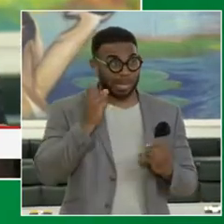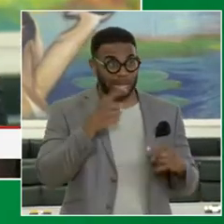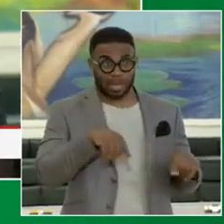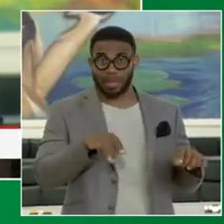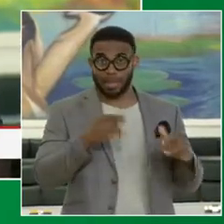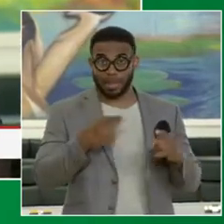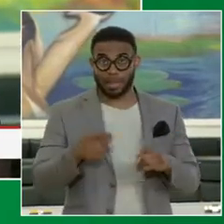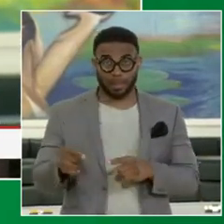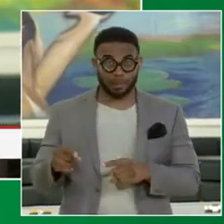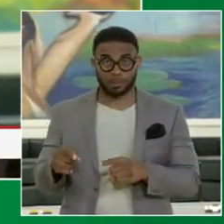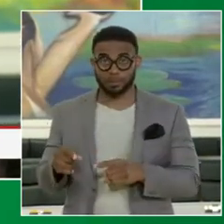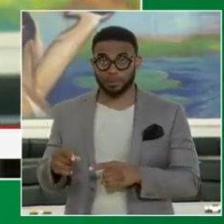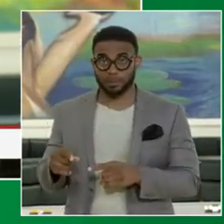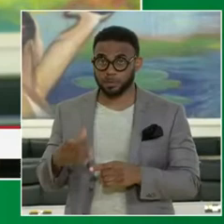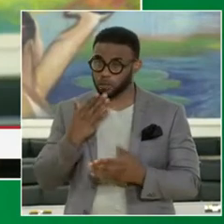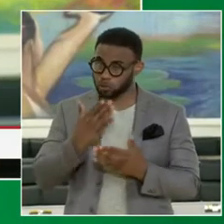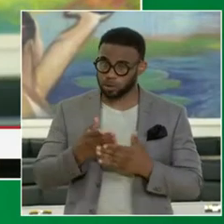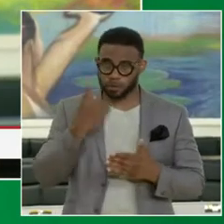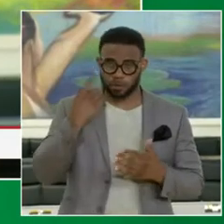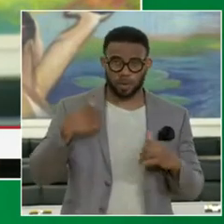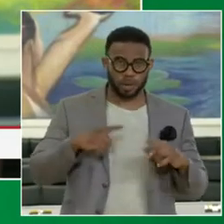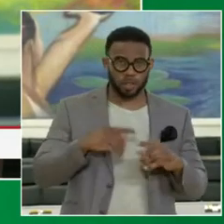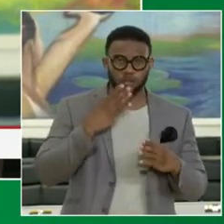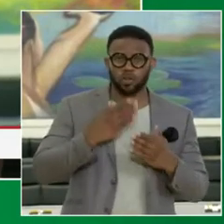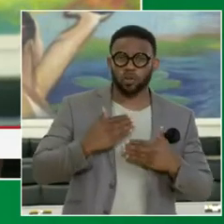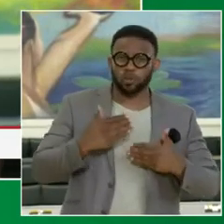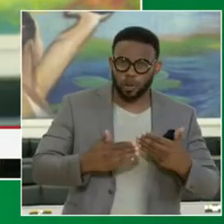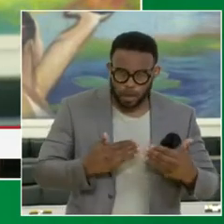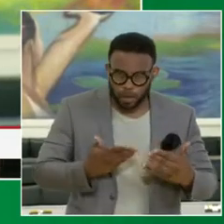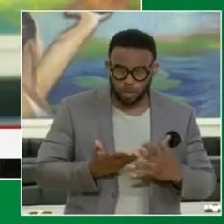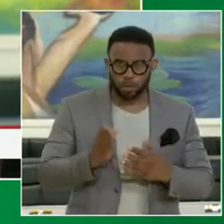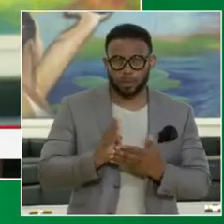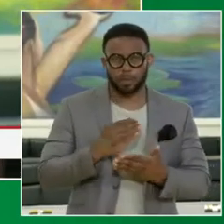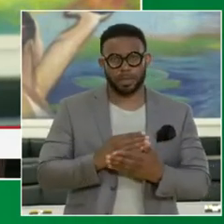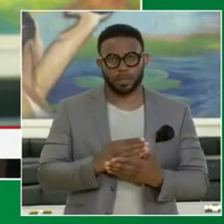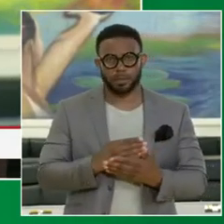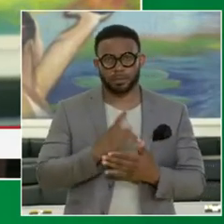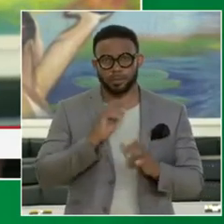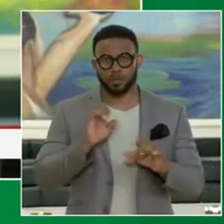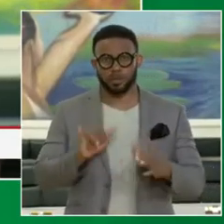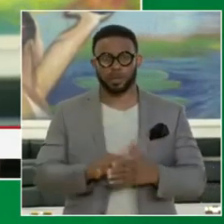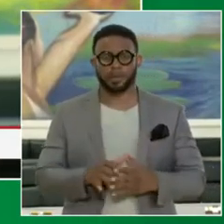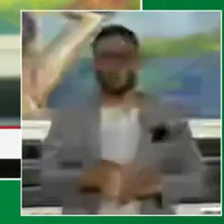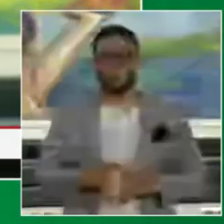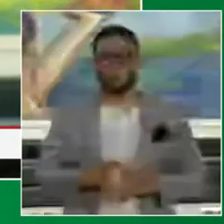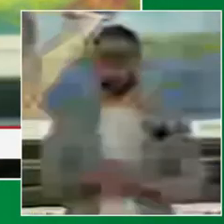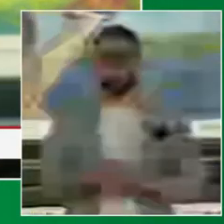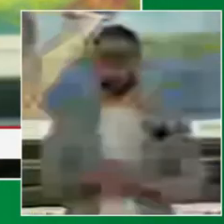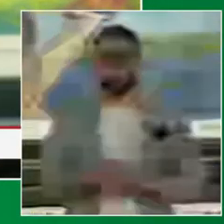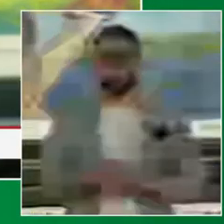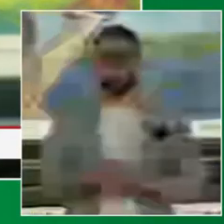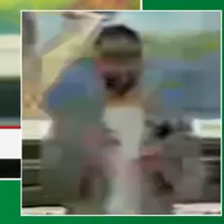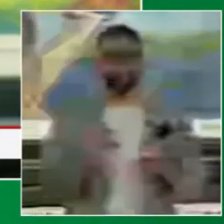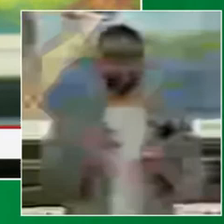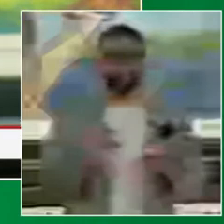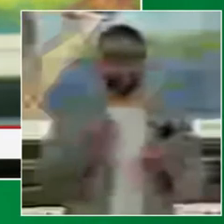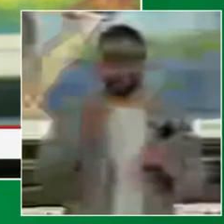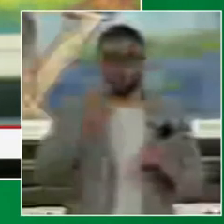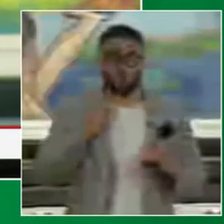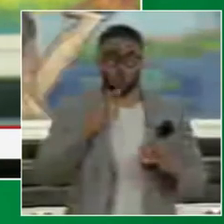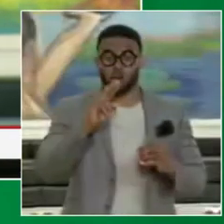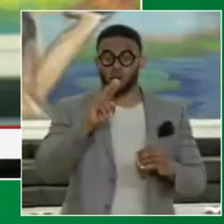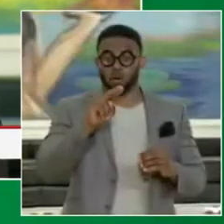that is good for us, and it's a good process through the budget for us to be able to do that. Our Office of